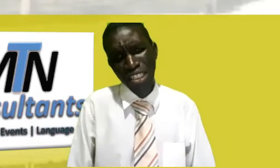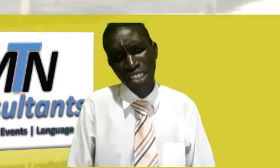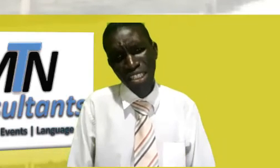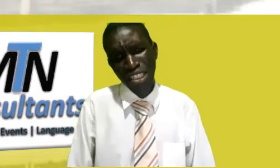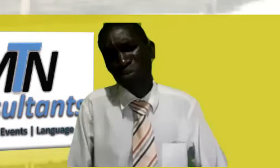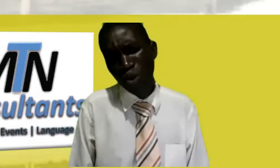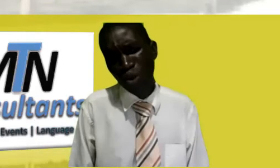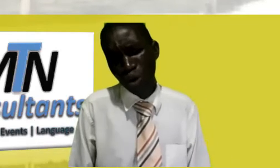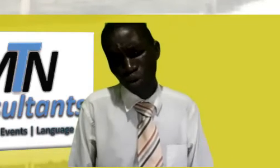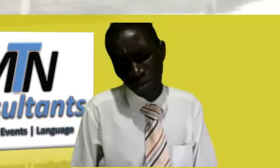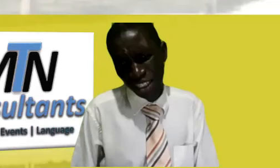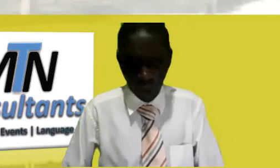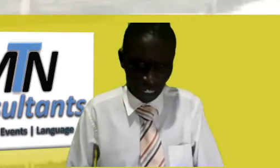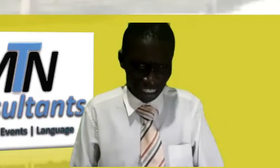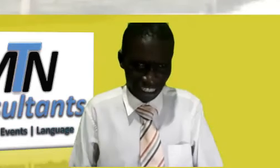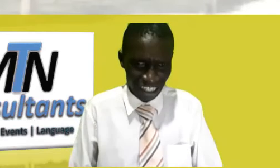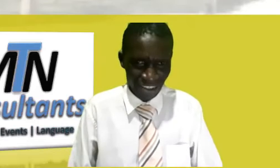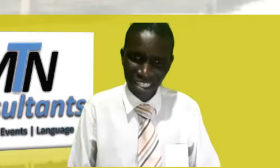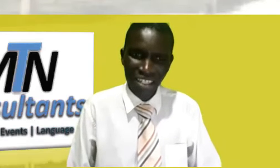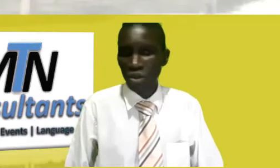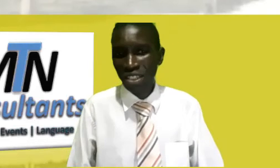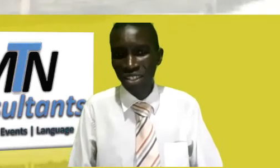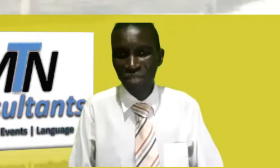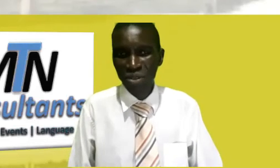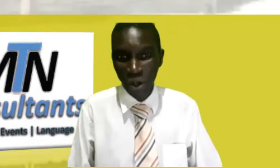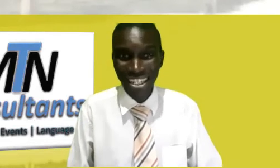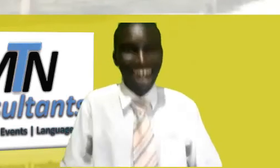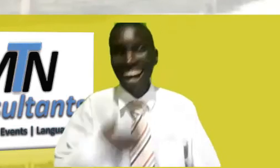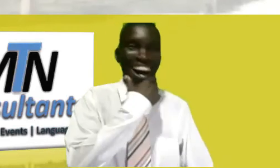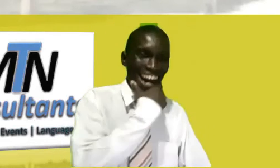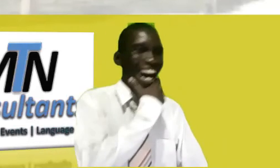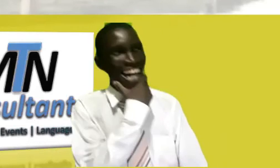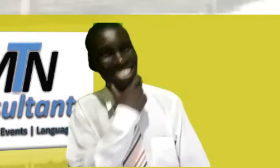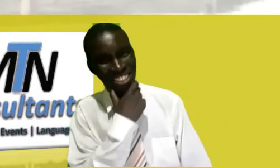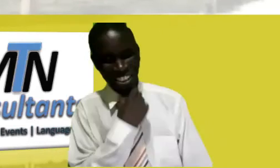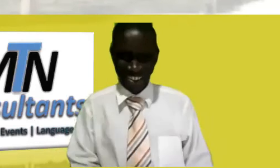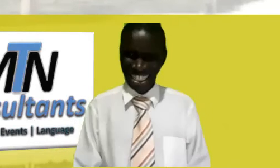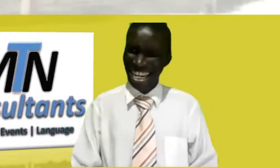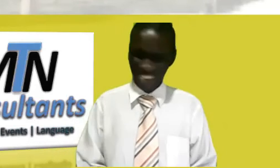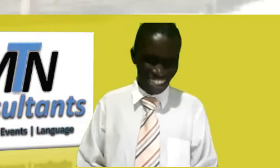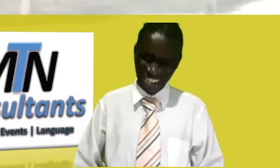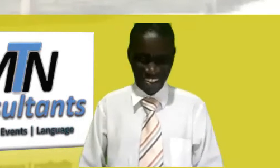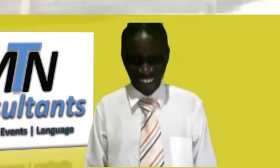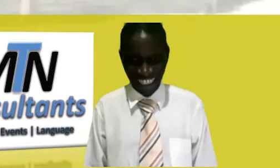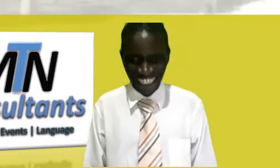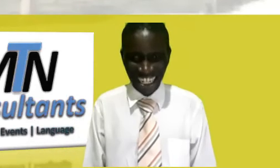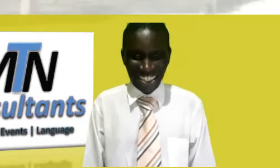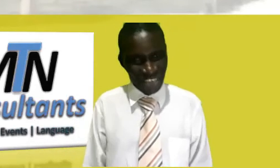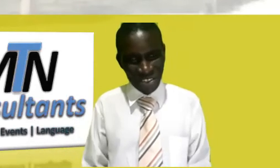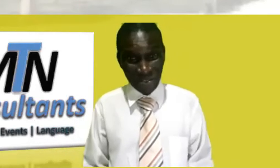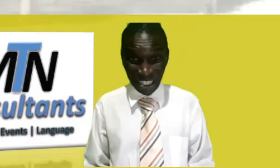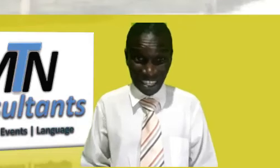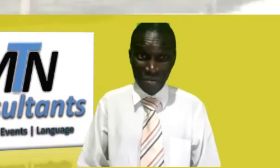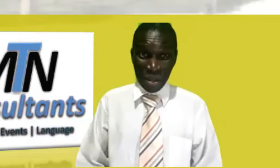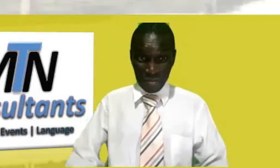Kuyahlekisa ukuthi Mbiko, kuyahlekisa ukuthi John. It's like you say, what's your name? John. John. What are you laughing at? So